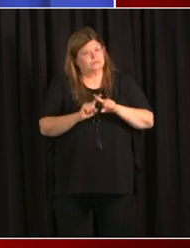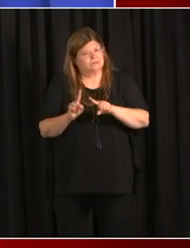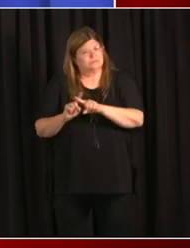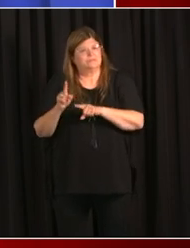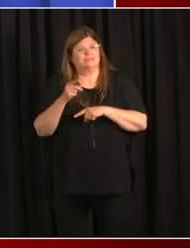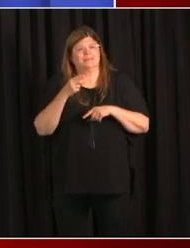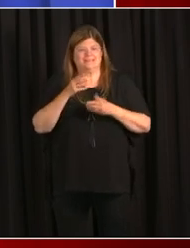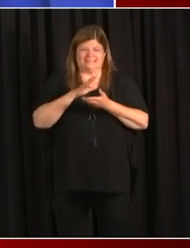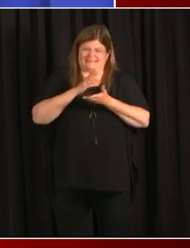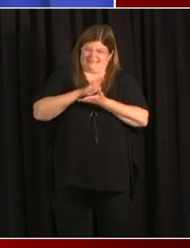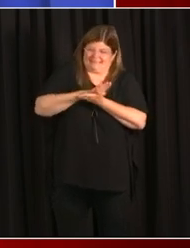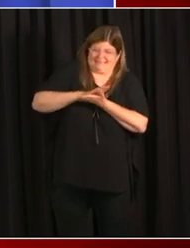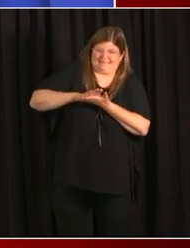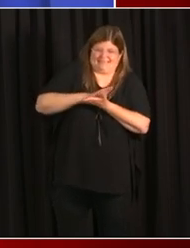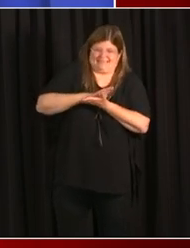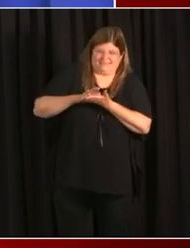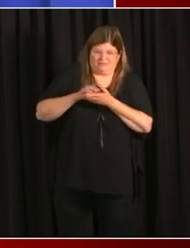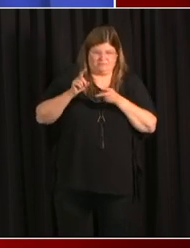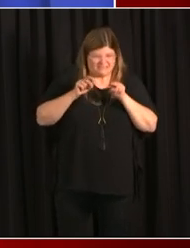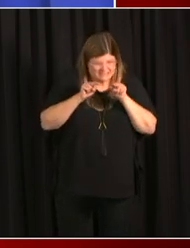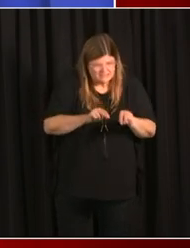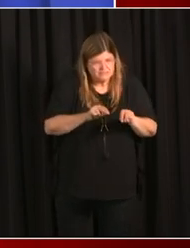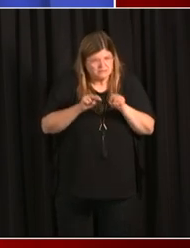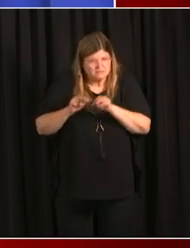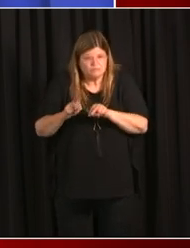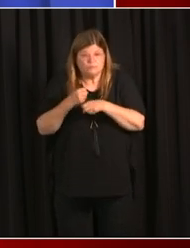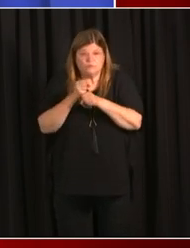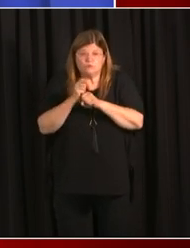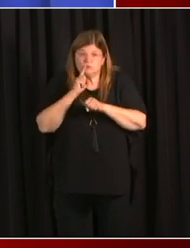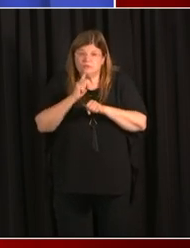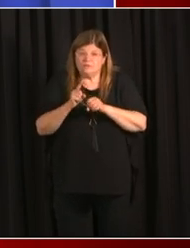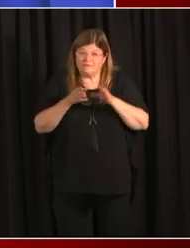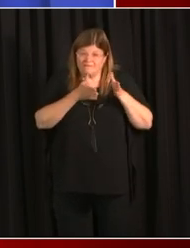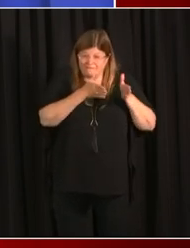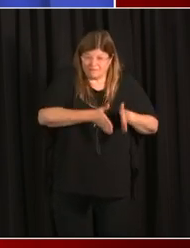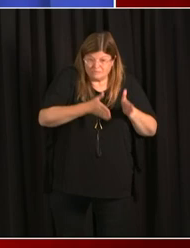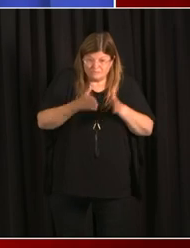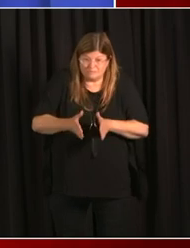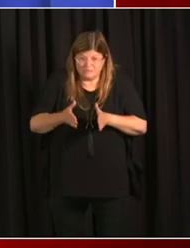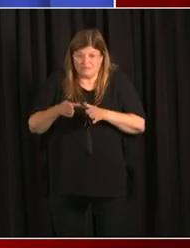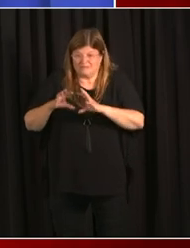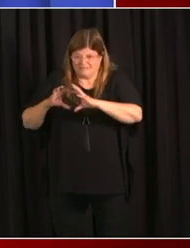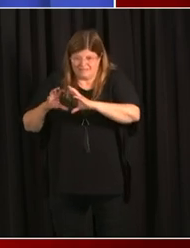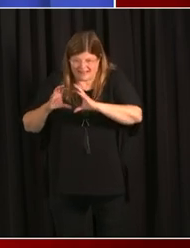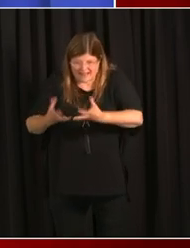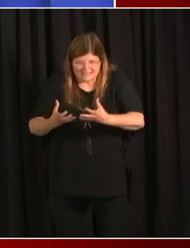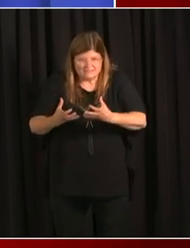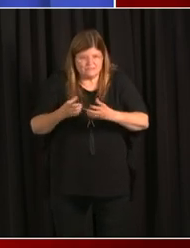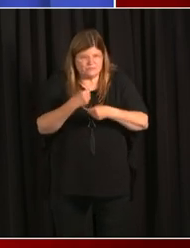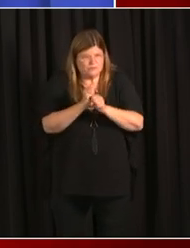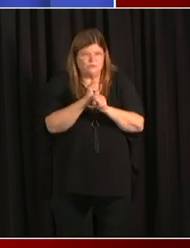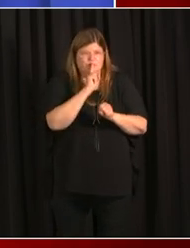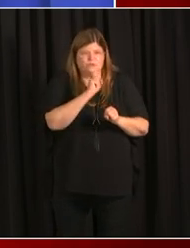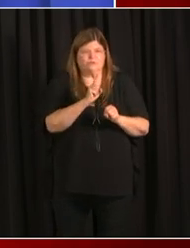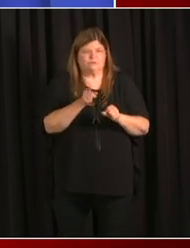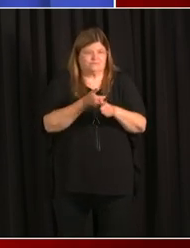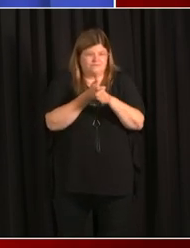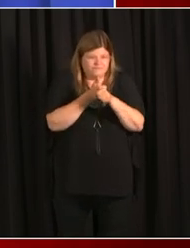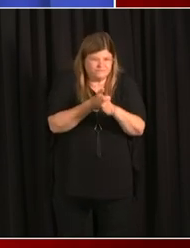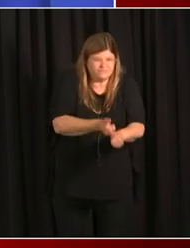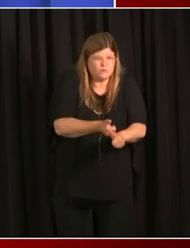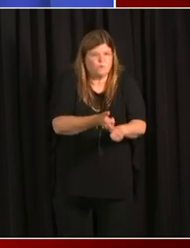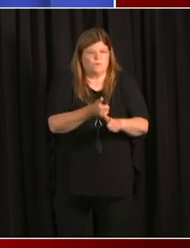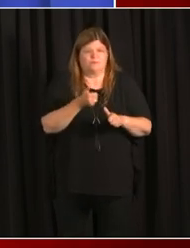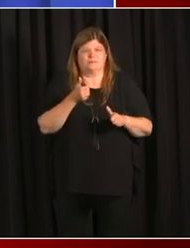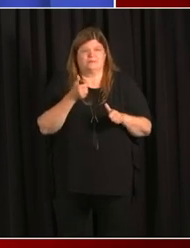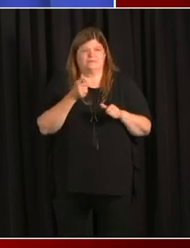pay attention to, including the number of individuals per classroom. And so we go in and we make sure that compliance is happening with all